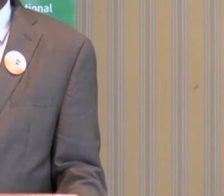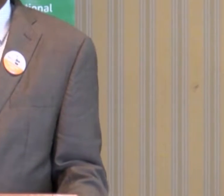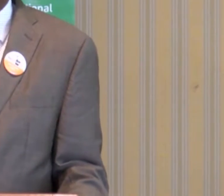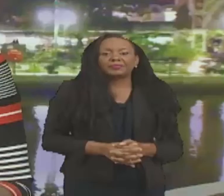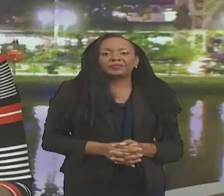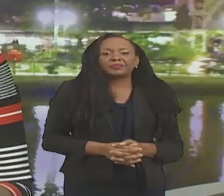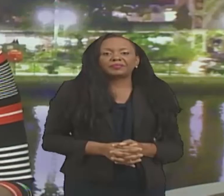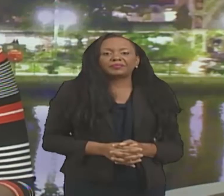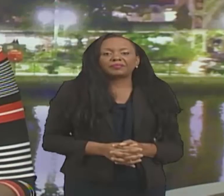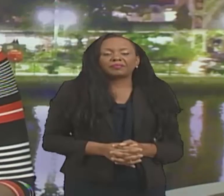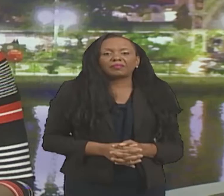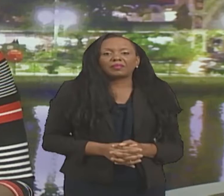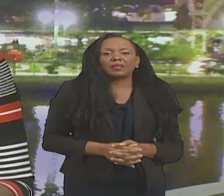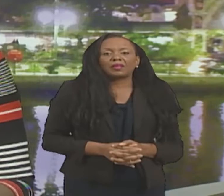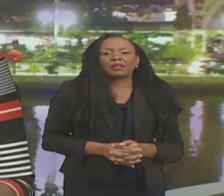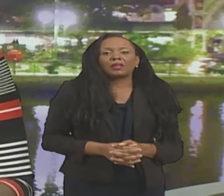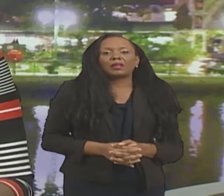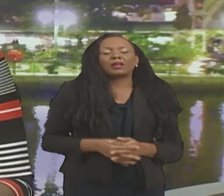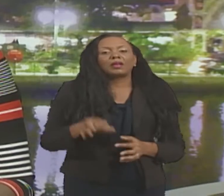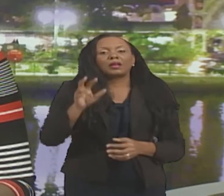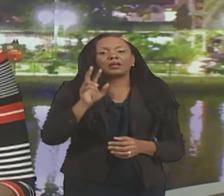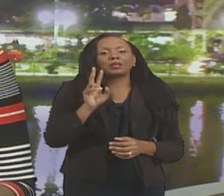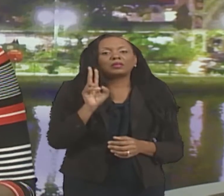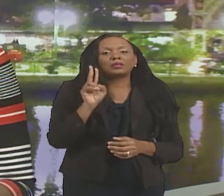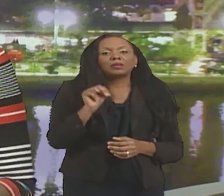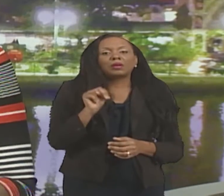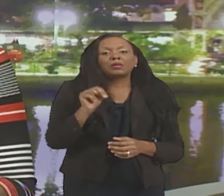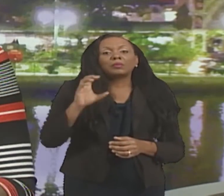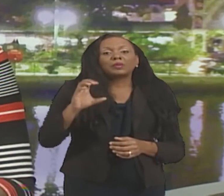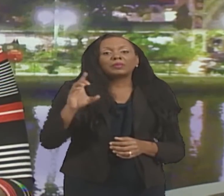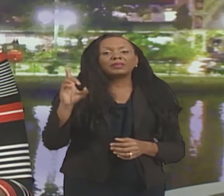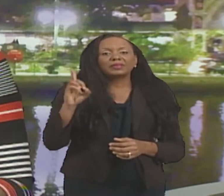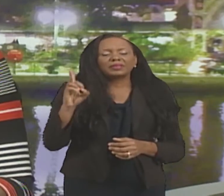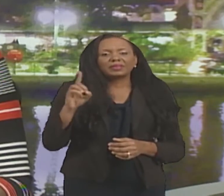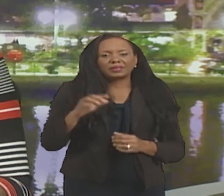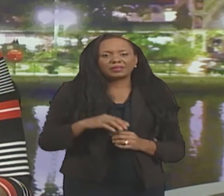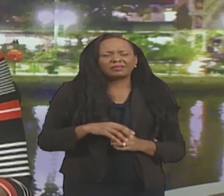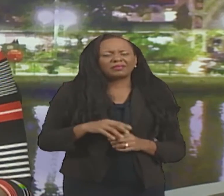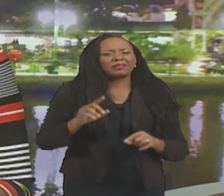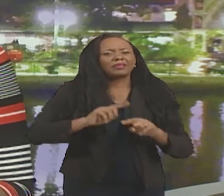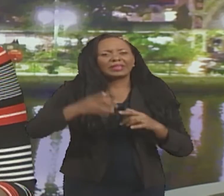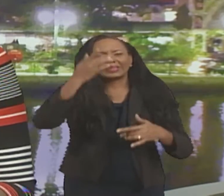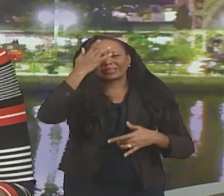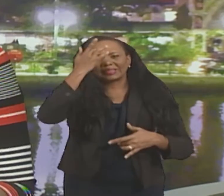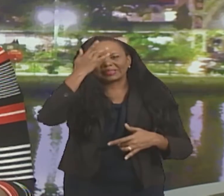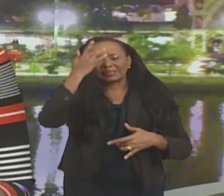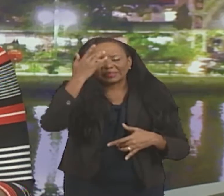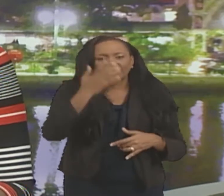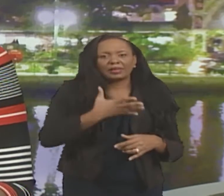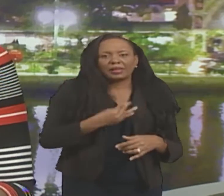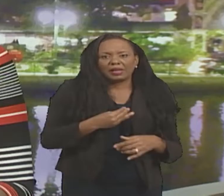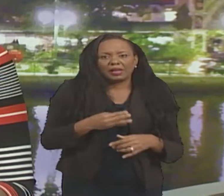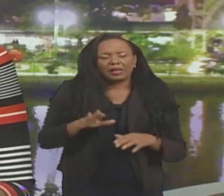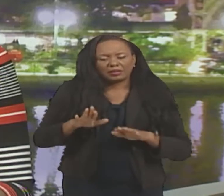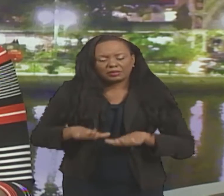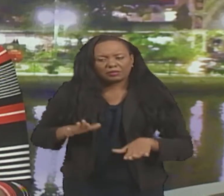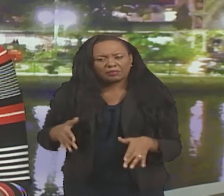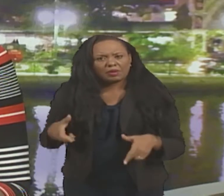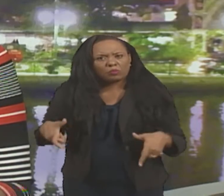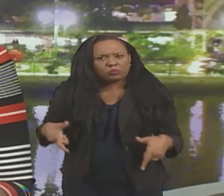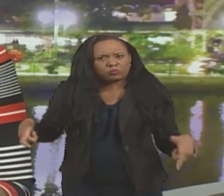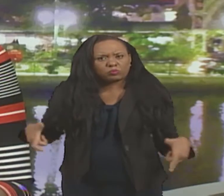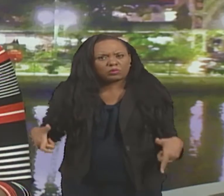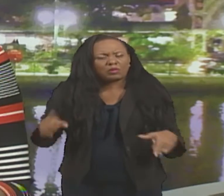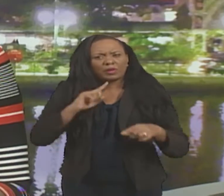purchase. The fight against non-communicable diseases and childhood obesity is intensifying in